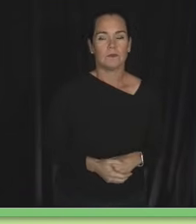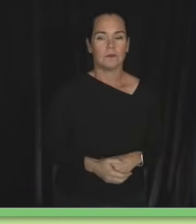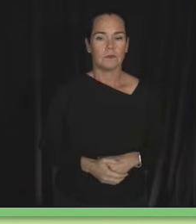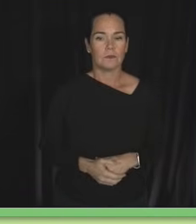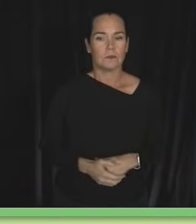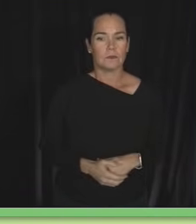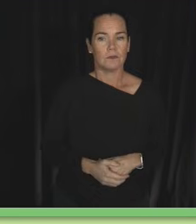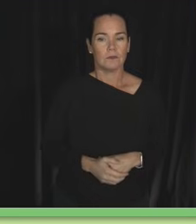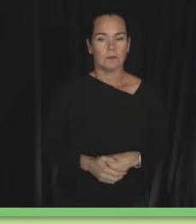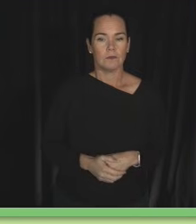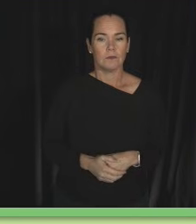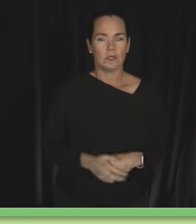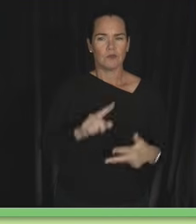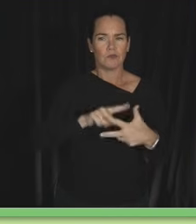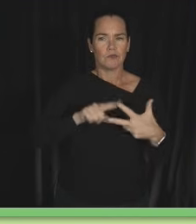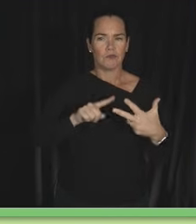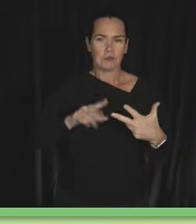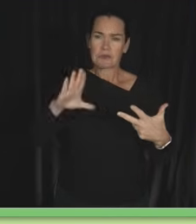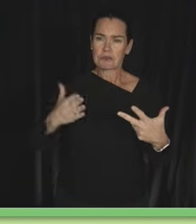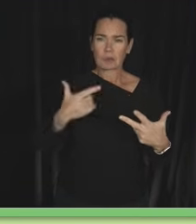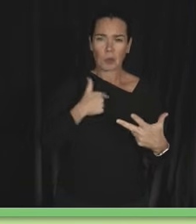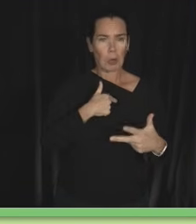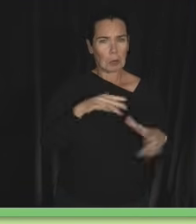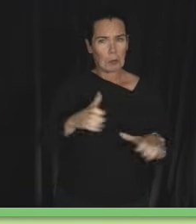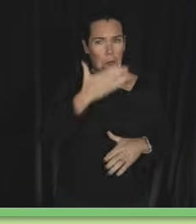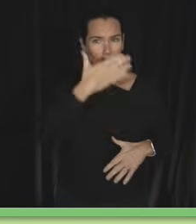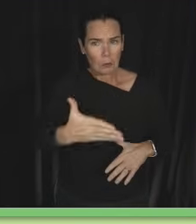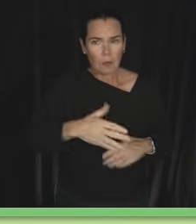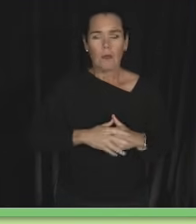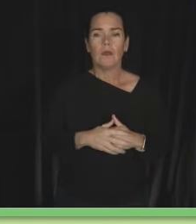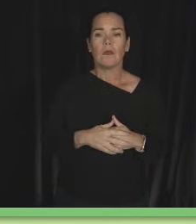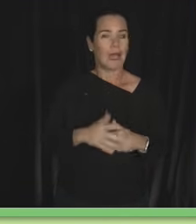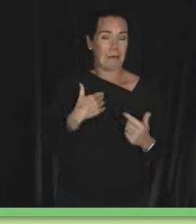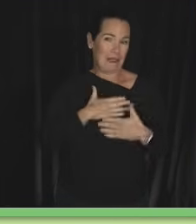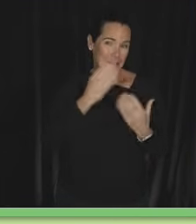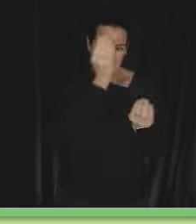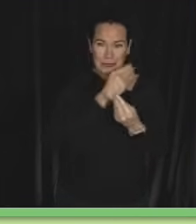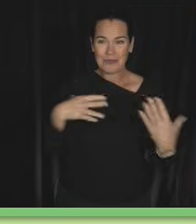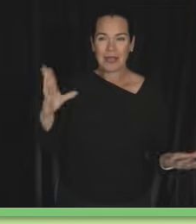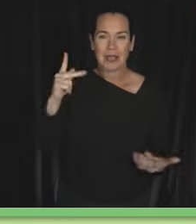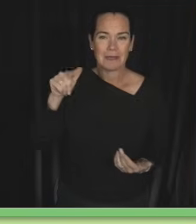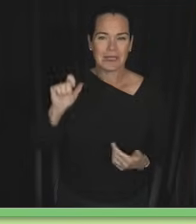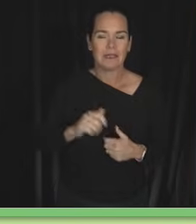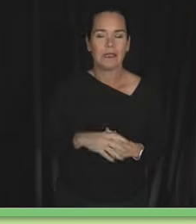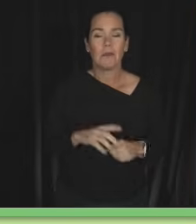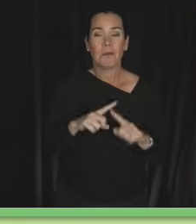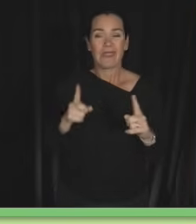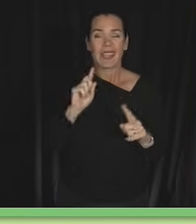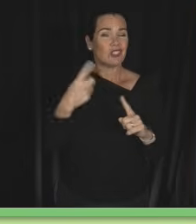So we've done pretty well on those 3, and I'm really happy to give that update. But of course, it's just accelerating